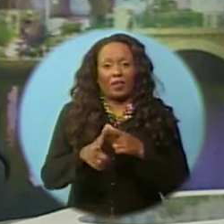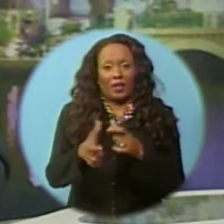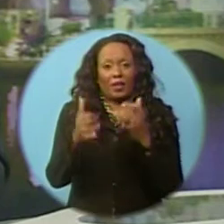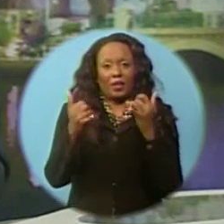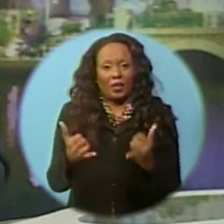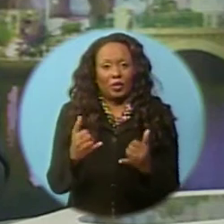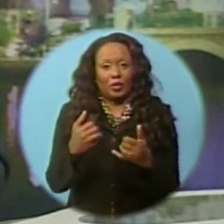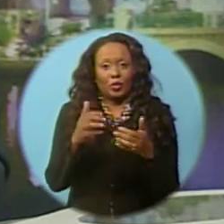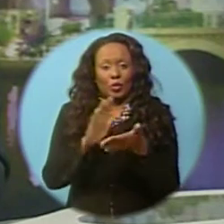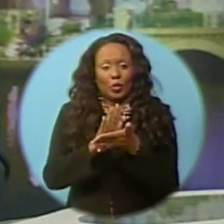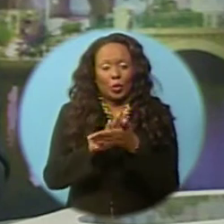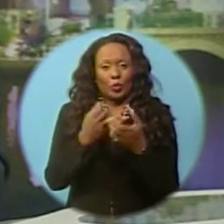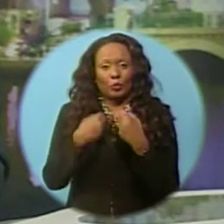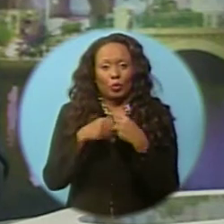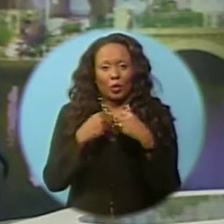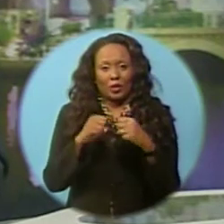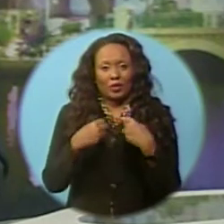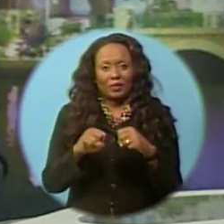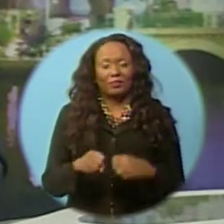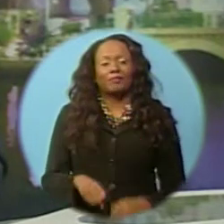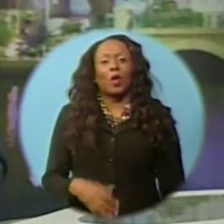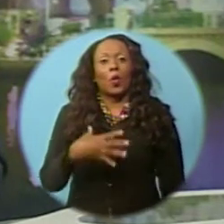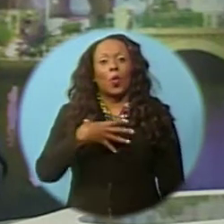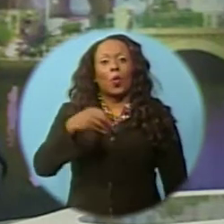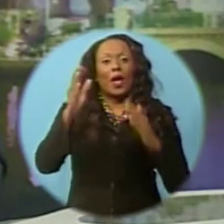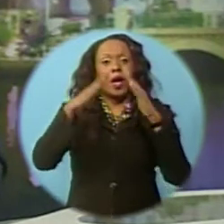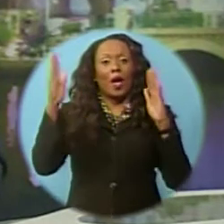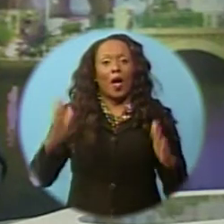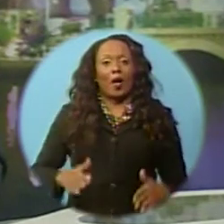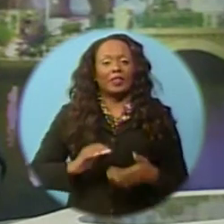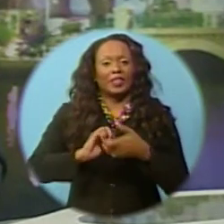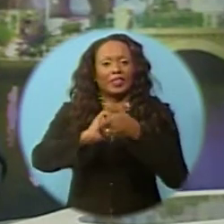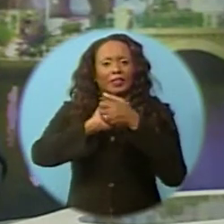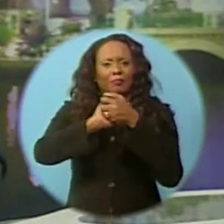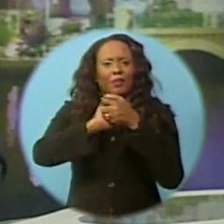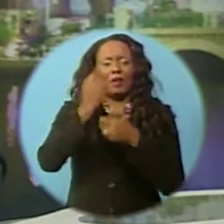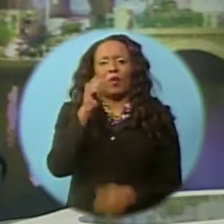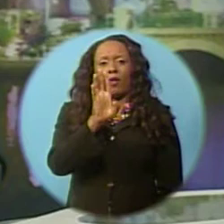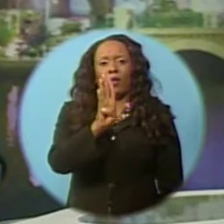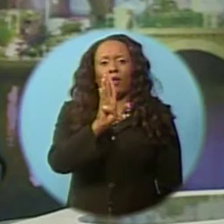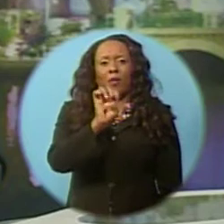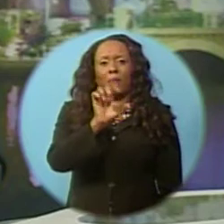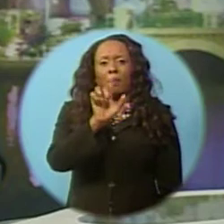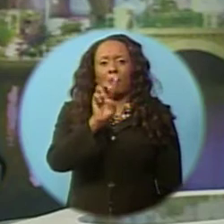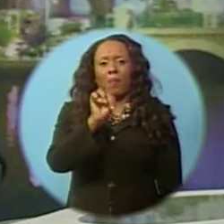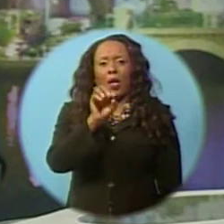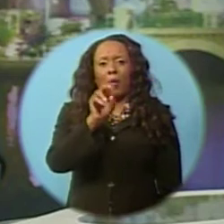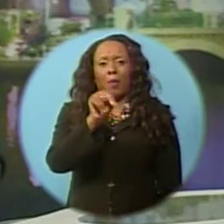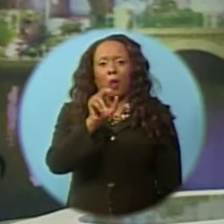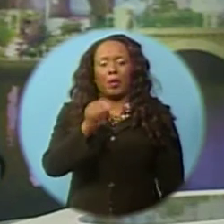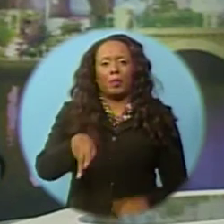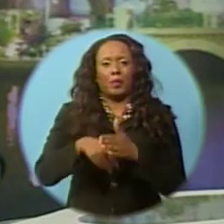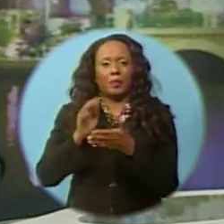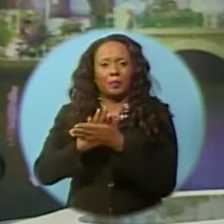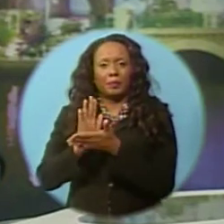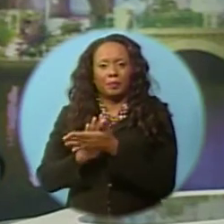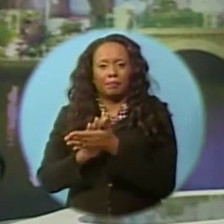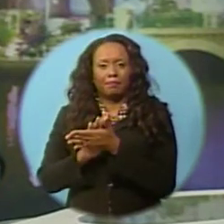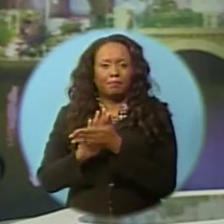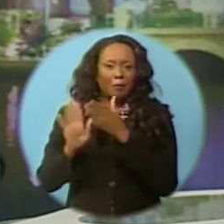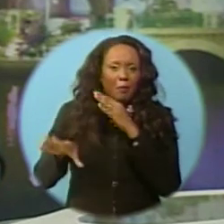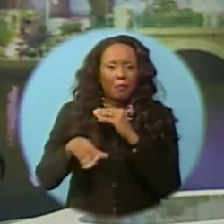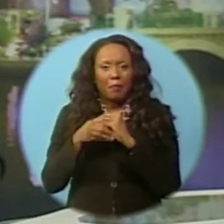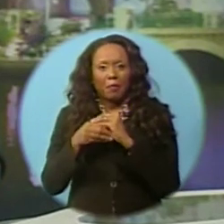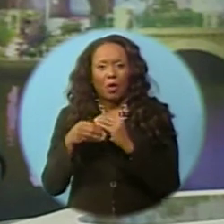field, White House are once again the champions of the Belmont Primary Sports. The defending champions amassed a whopping